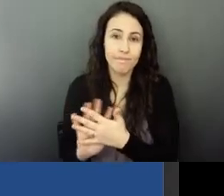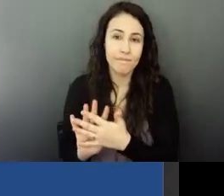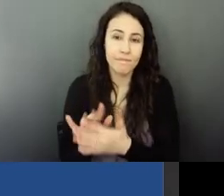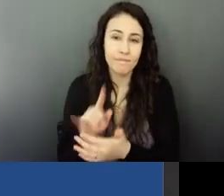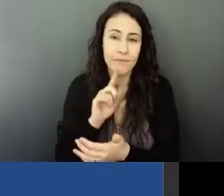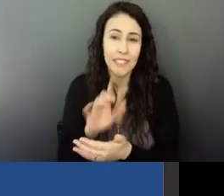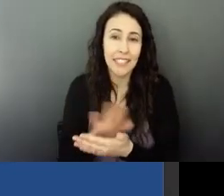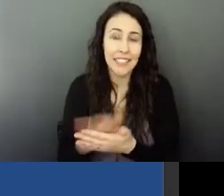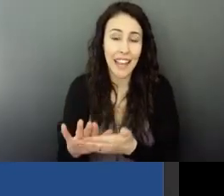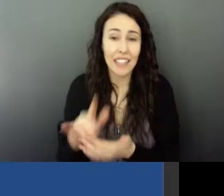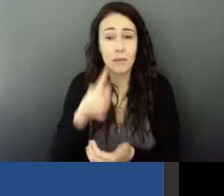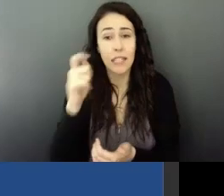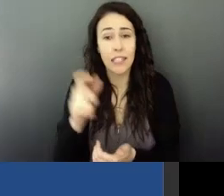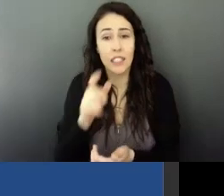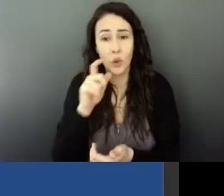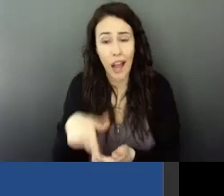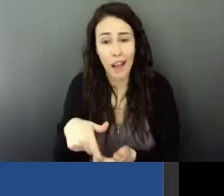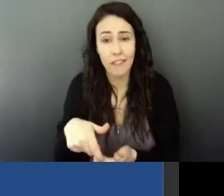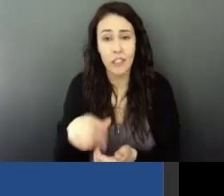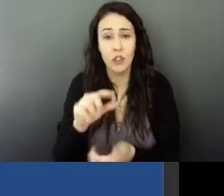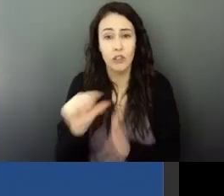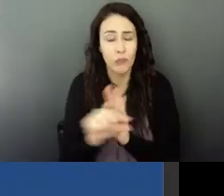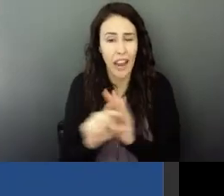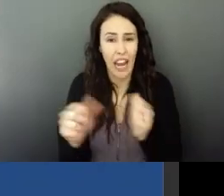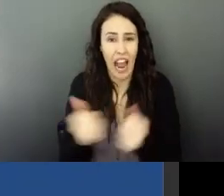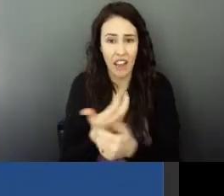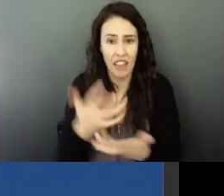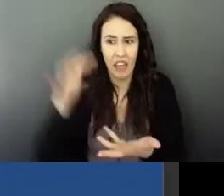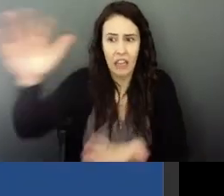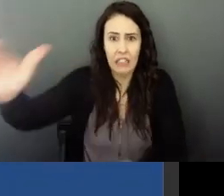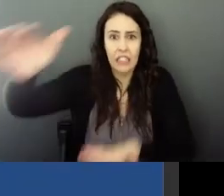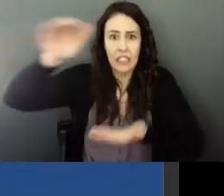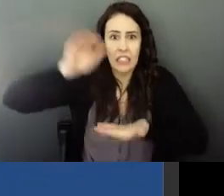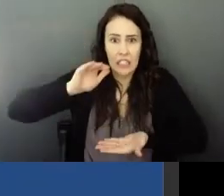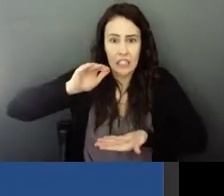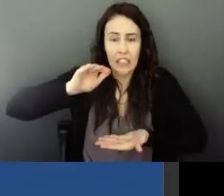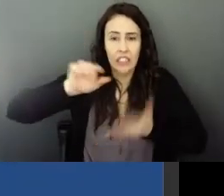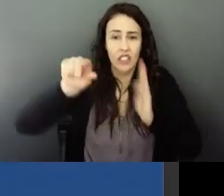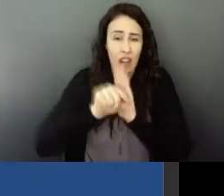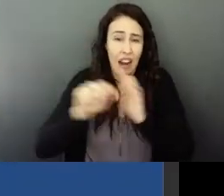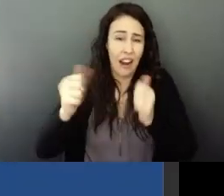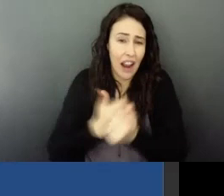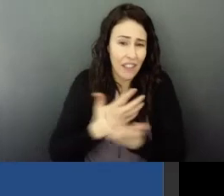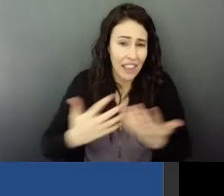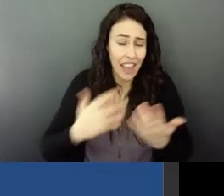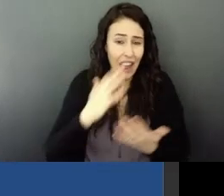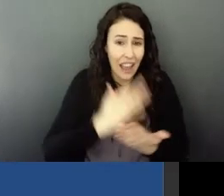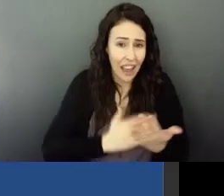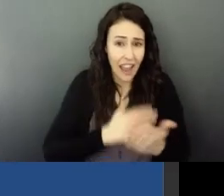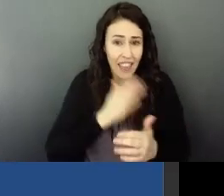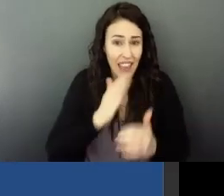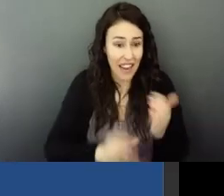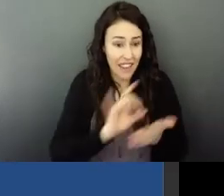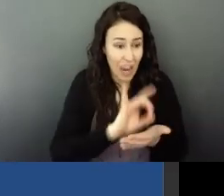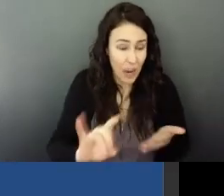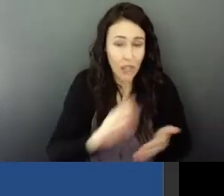having to grade everything all at once at the end of each week or the end of 8 weeks. You're grading everything intermittently, so it's always